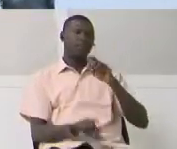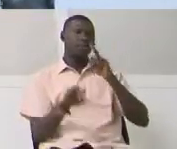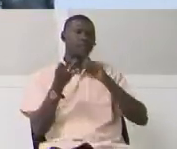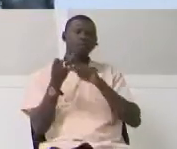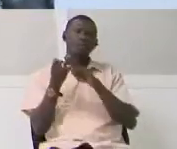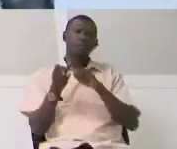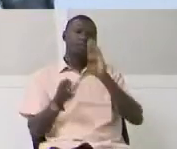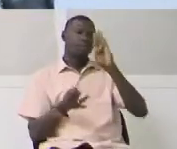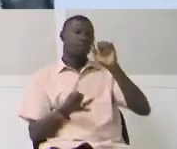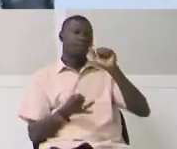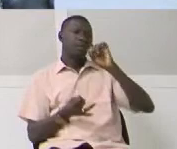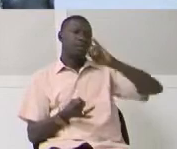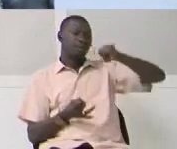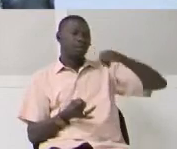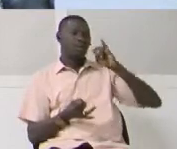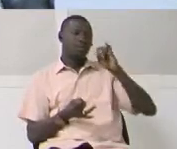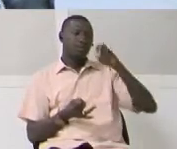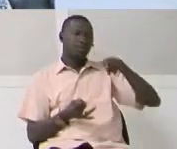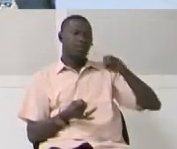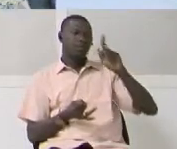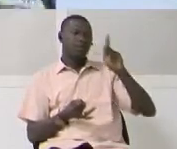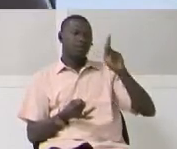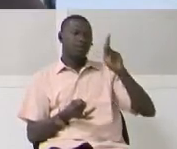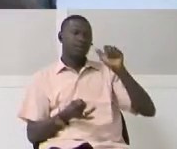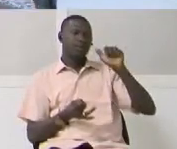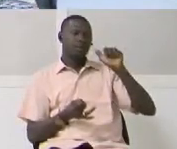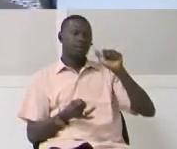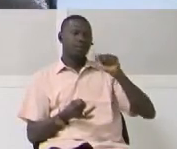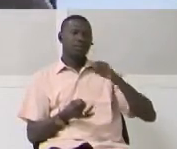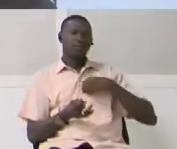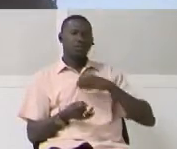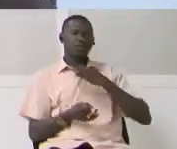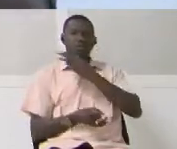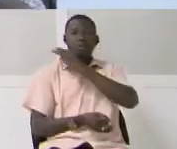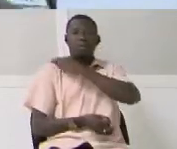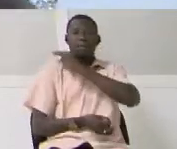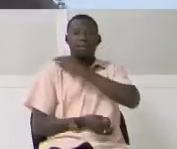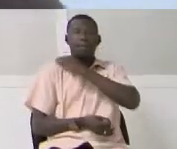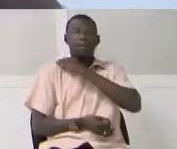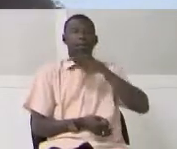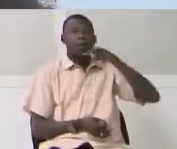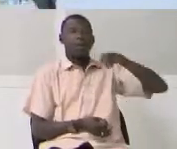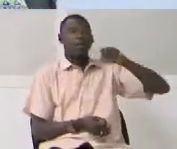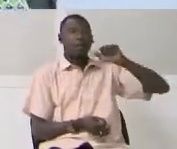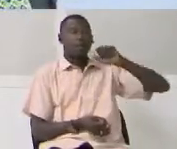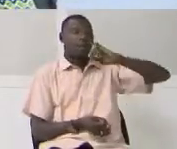boss. So mum dafa sasalo Bajinka bu bare Hanova ko bagage yeb.